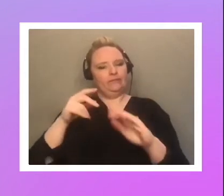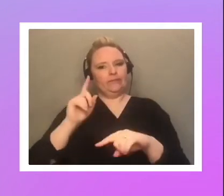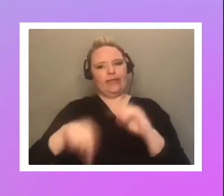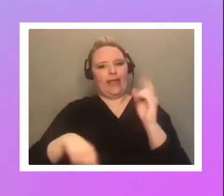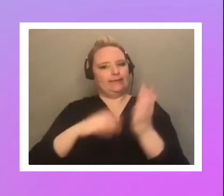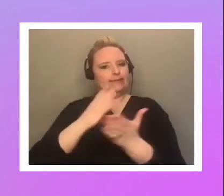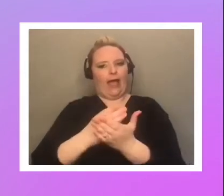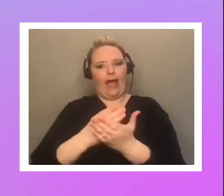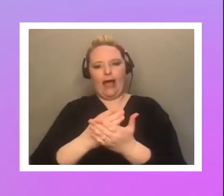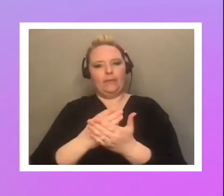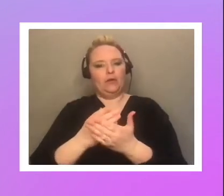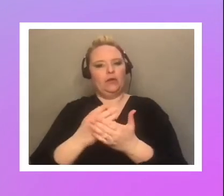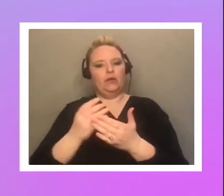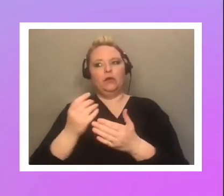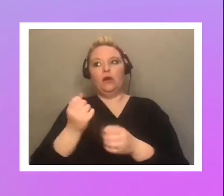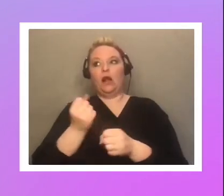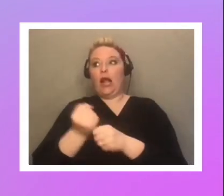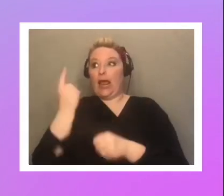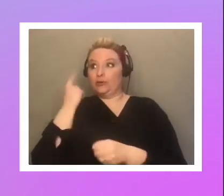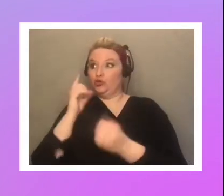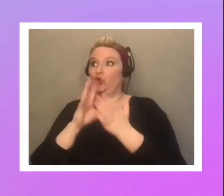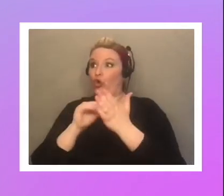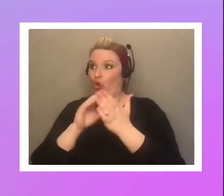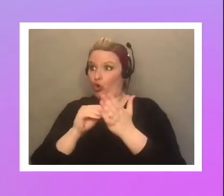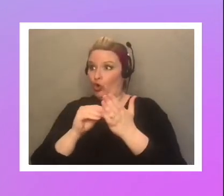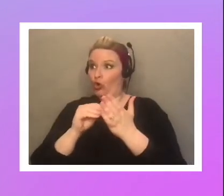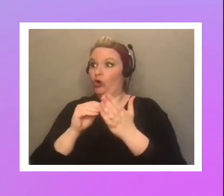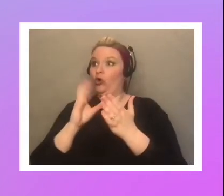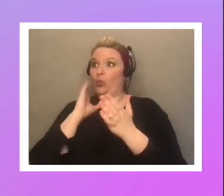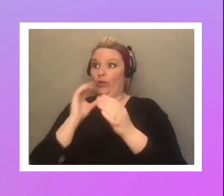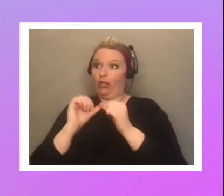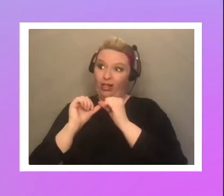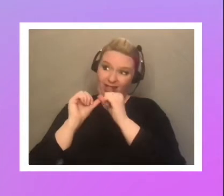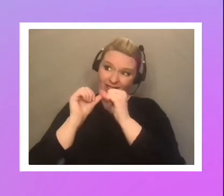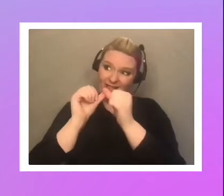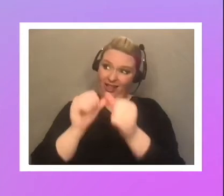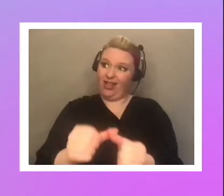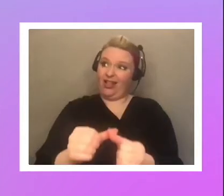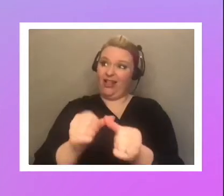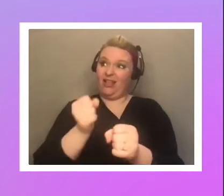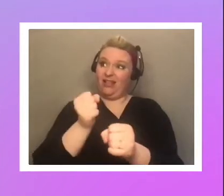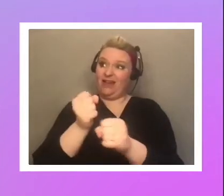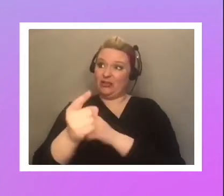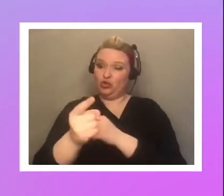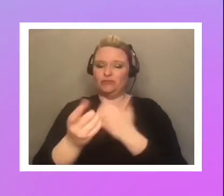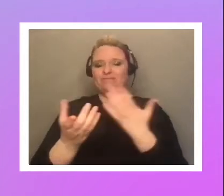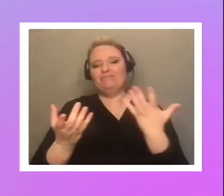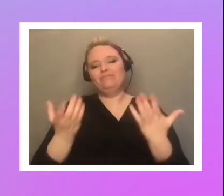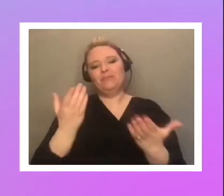year ago even is going to be the same and true for today.